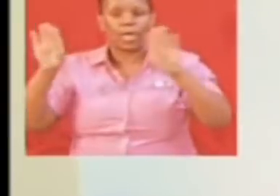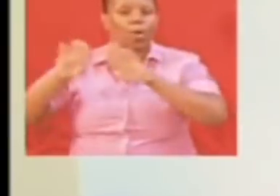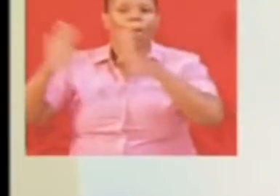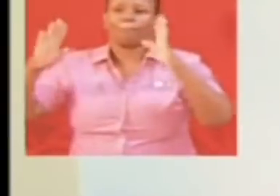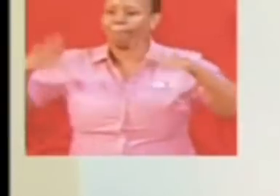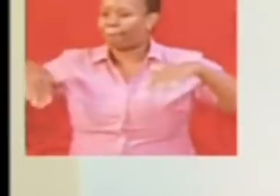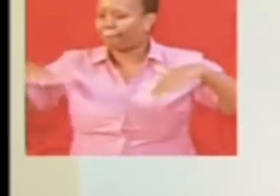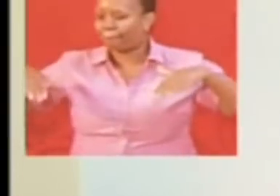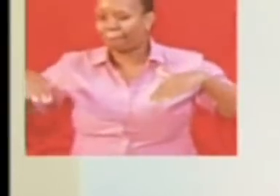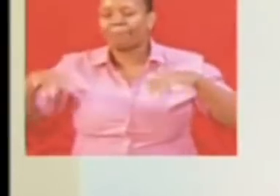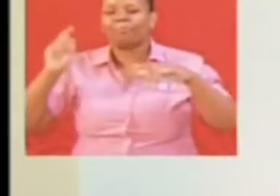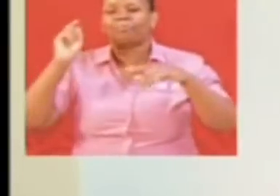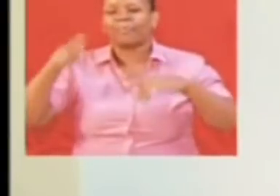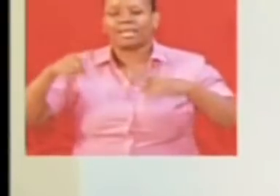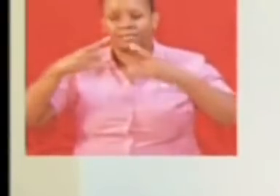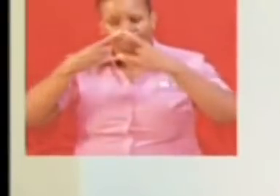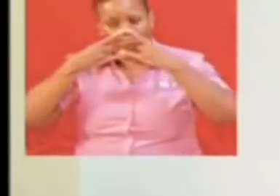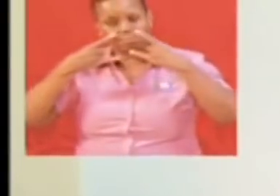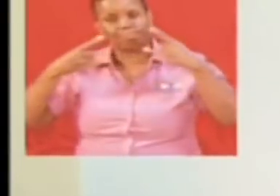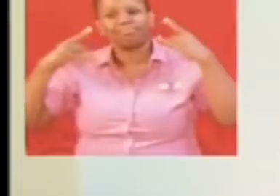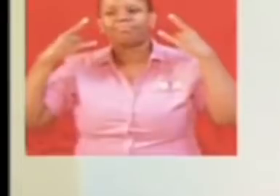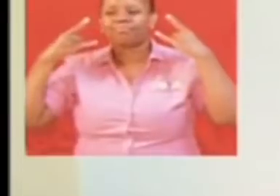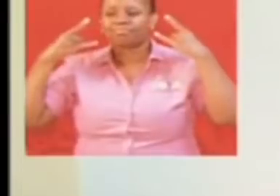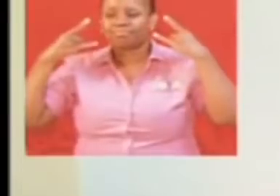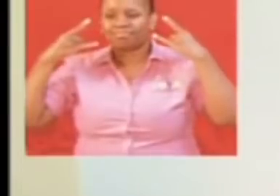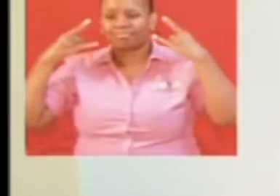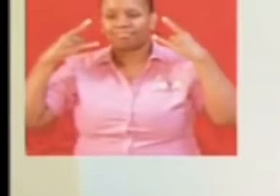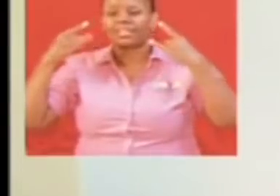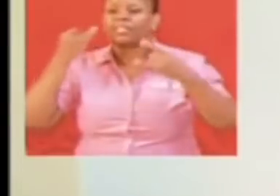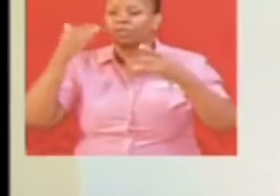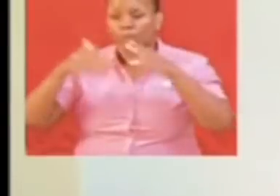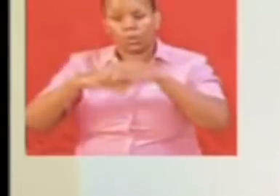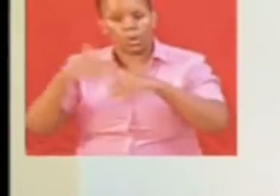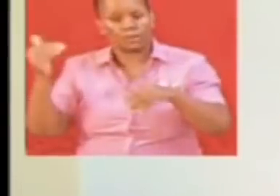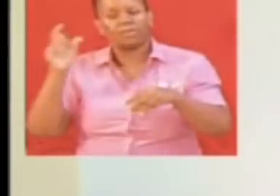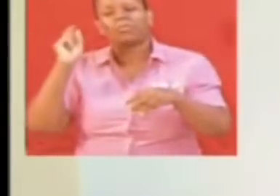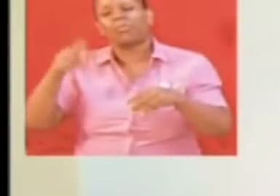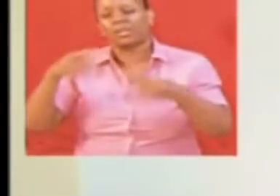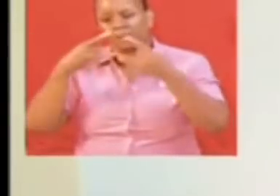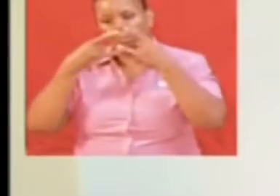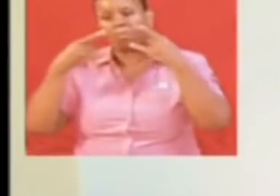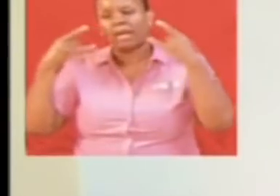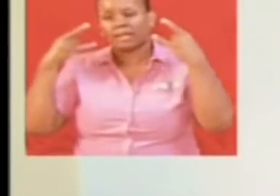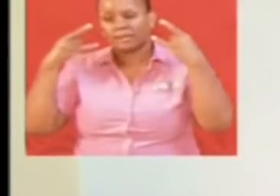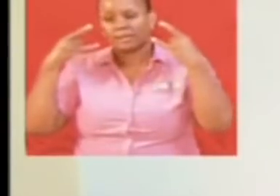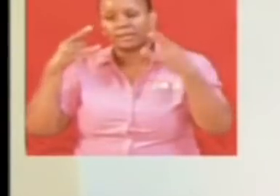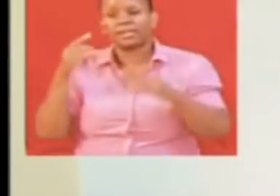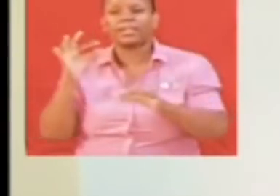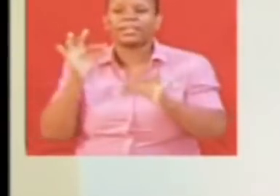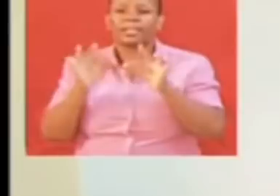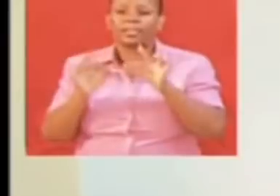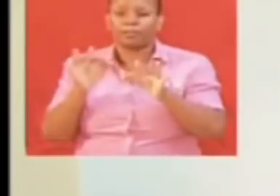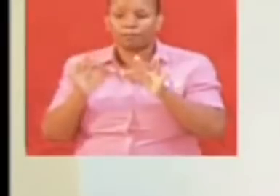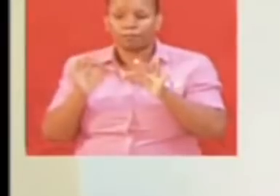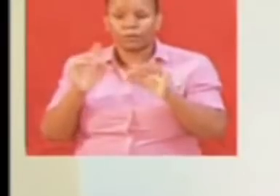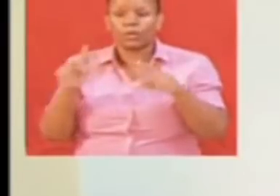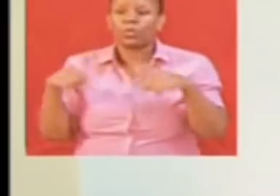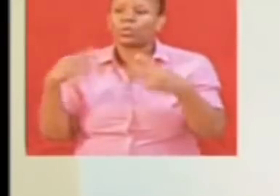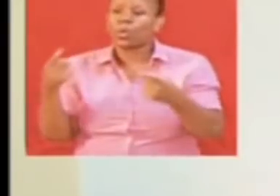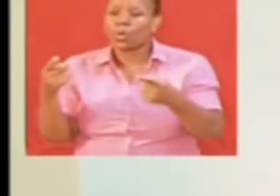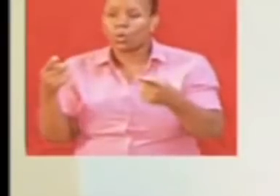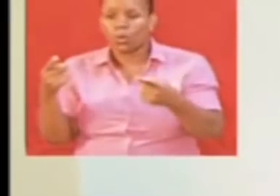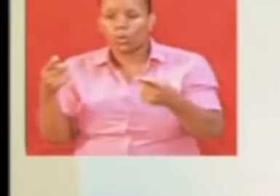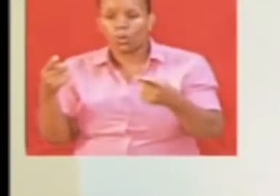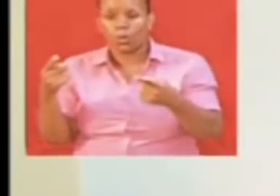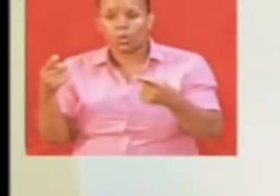public place. So once you are out, and even if you are in and you are among people, it is helpful to be covered. And those are the